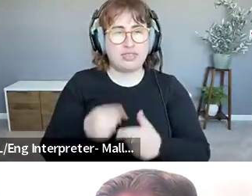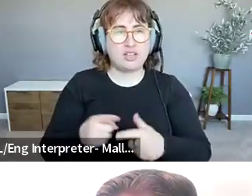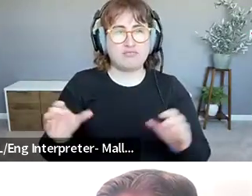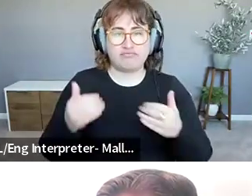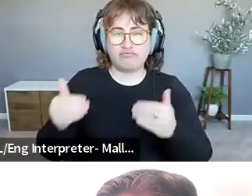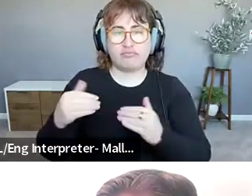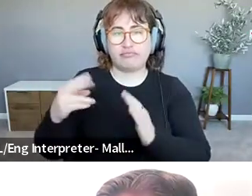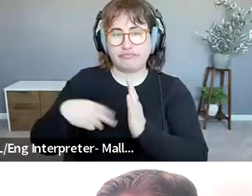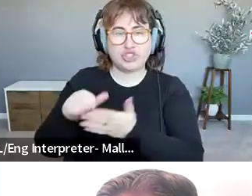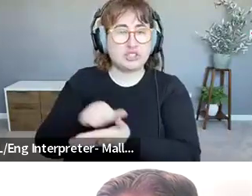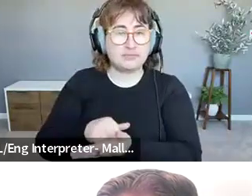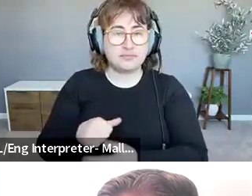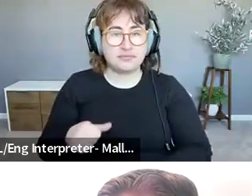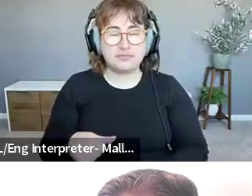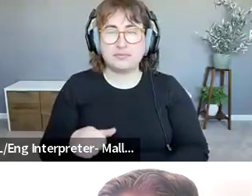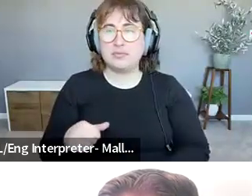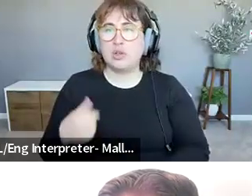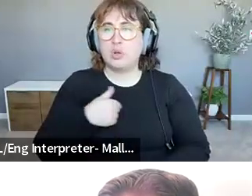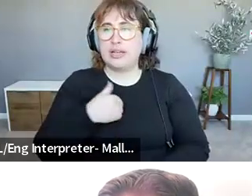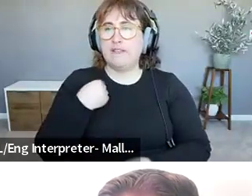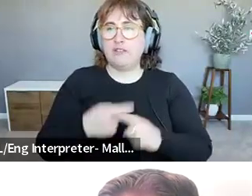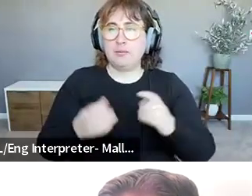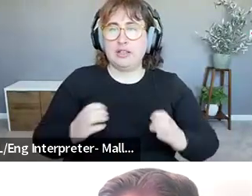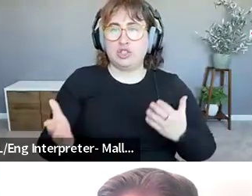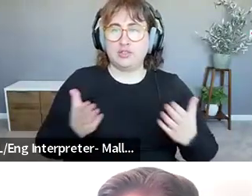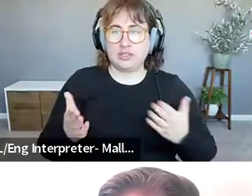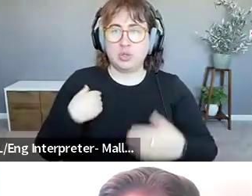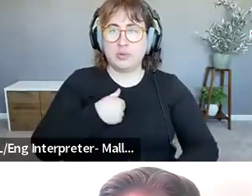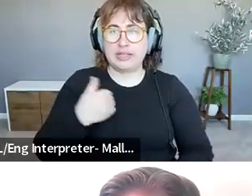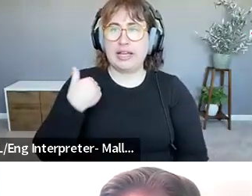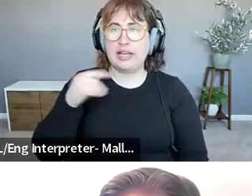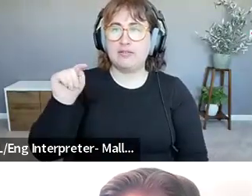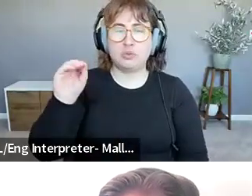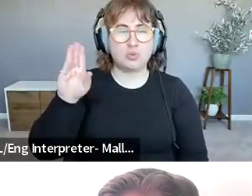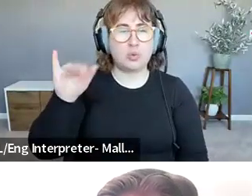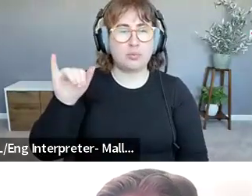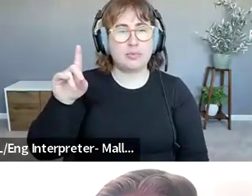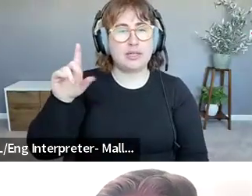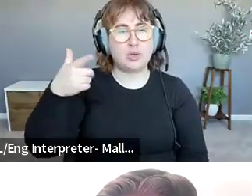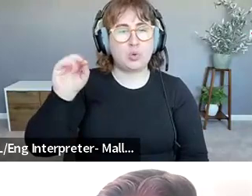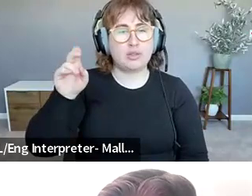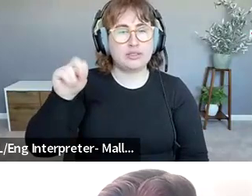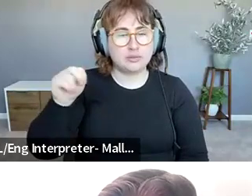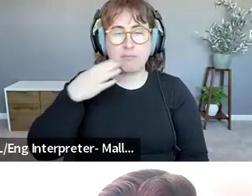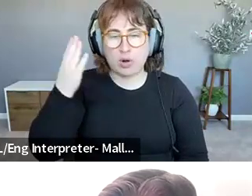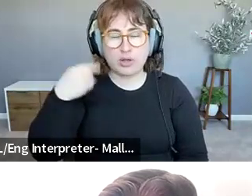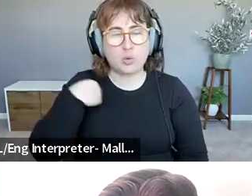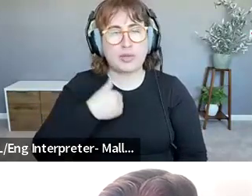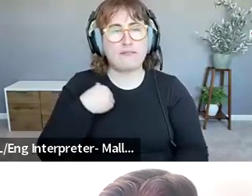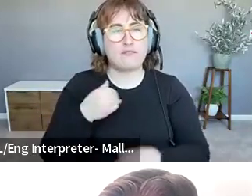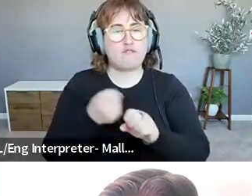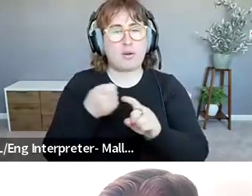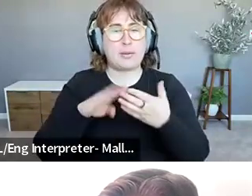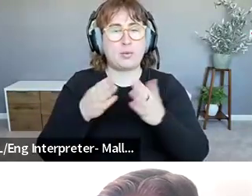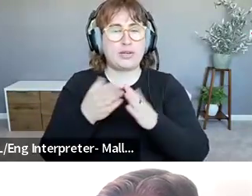our agenda. So we have from Client Services, our manager, Toby Golden. Good morning. We have from Community